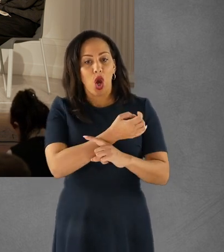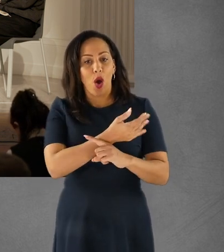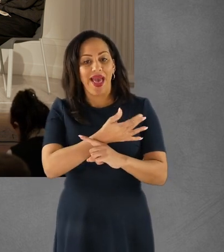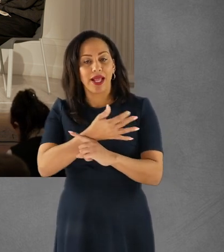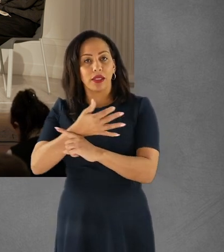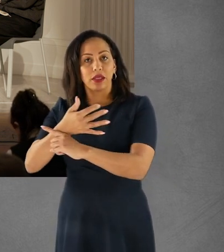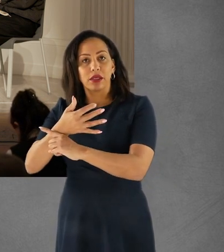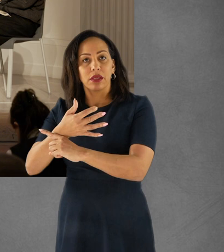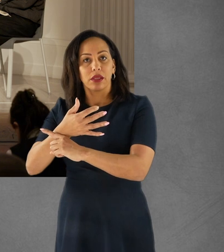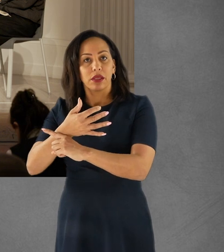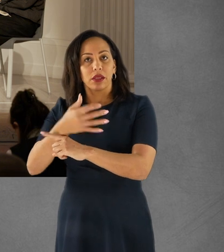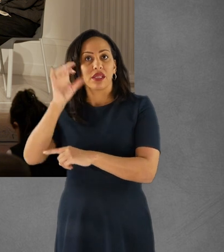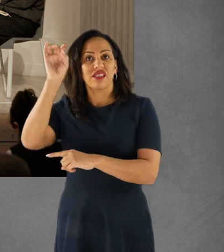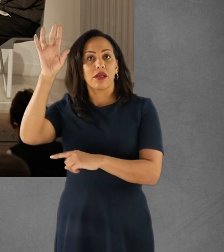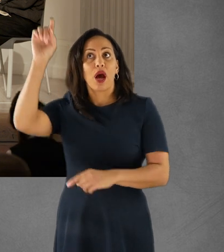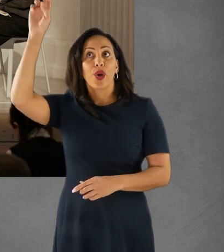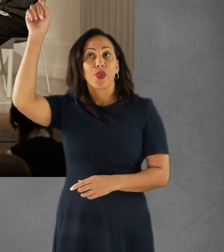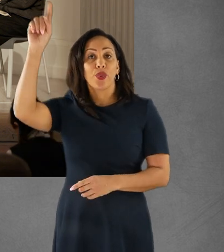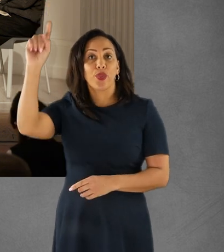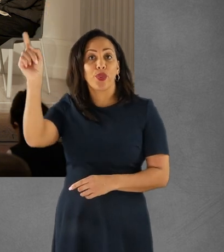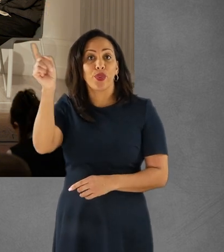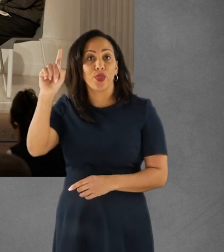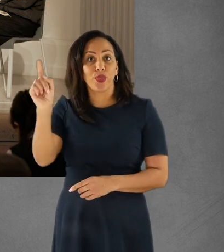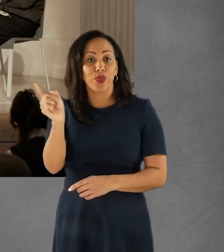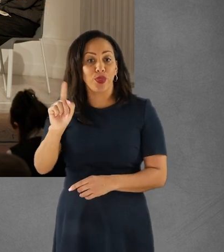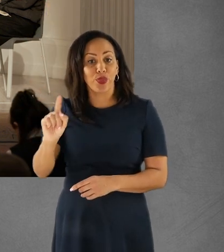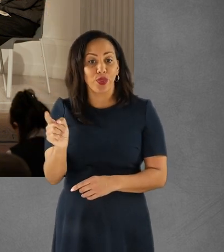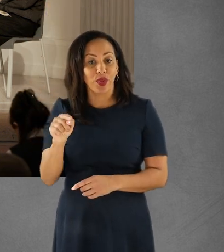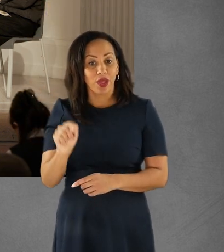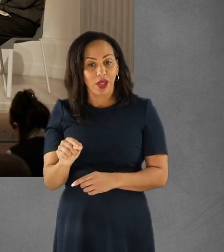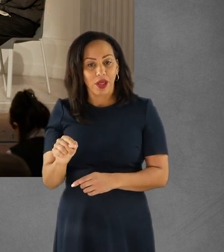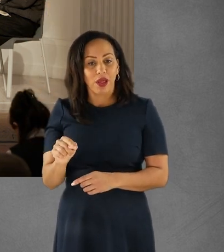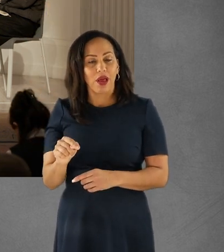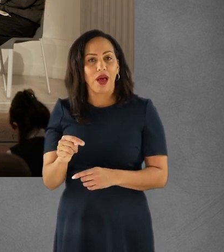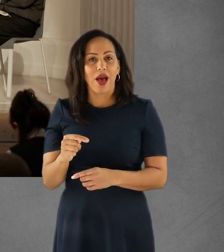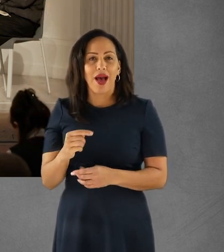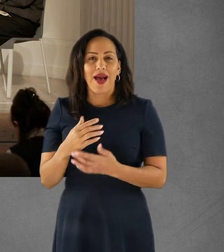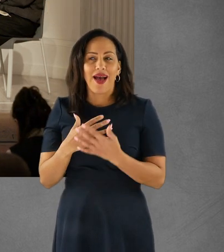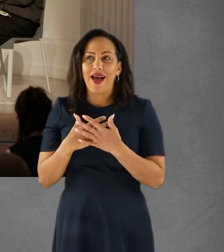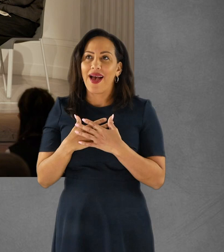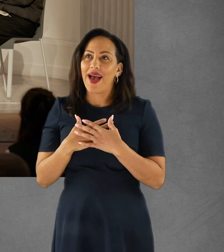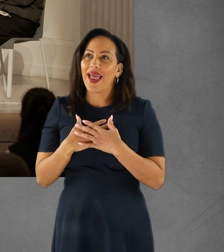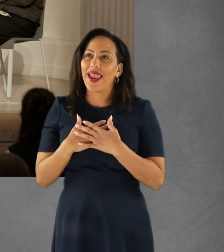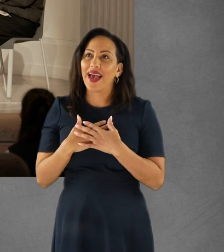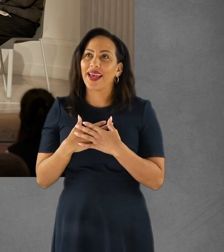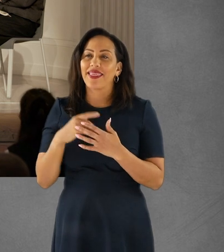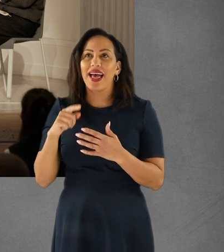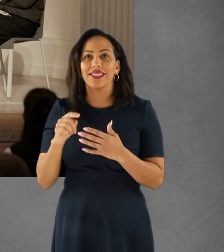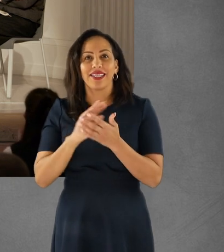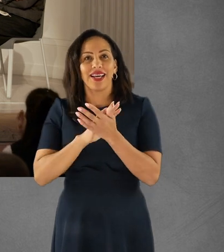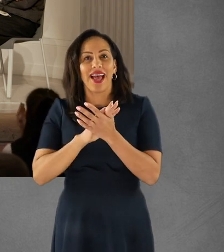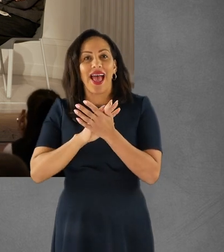from the New Testament about a comet, about the star that fell from the heavens. And again, there's something I